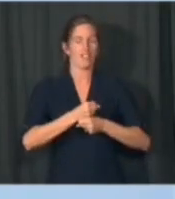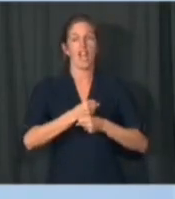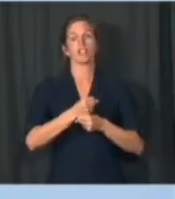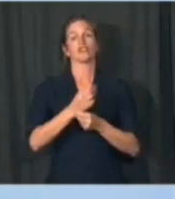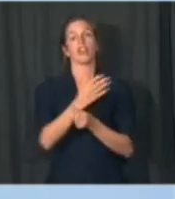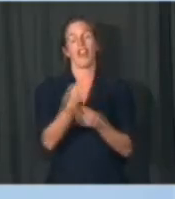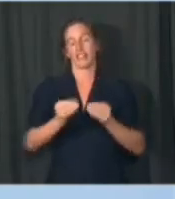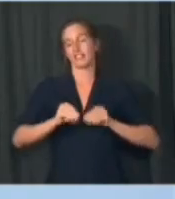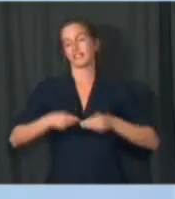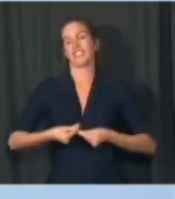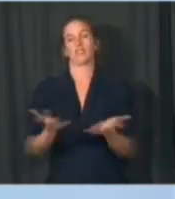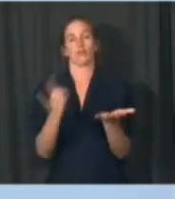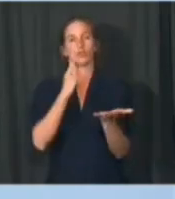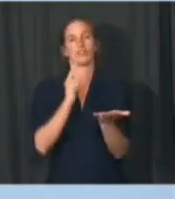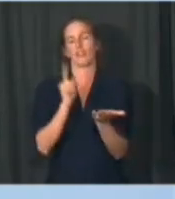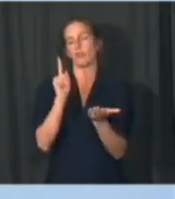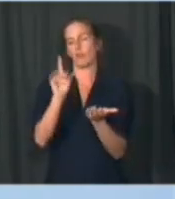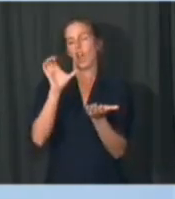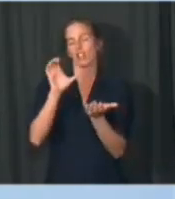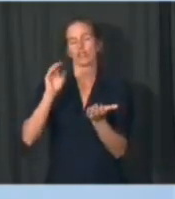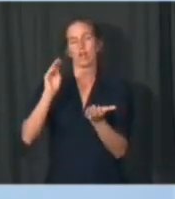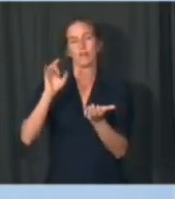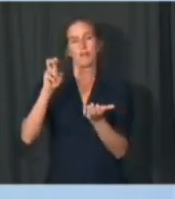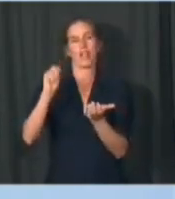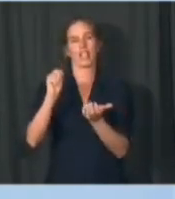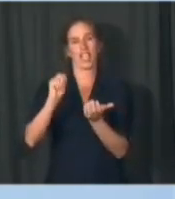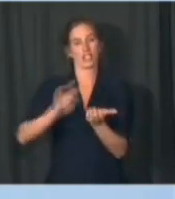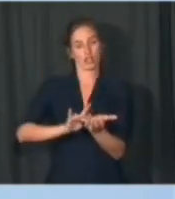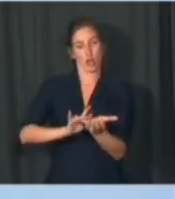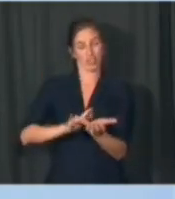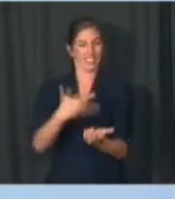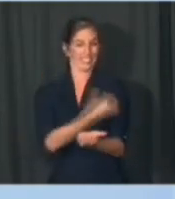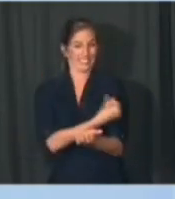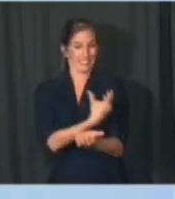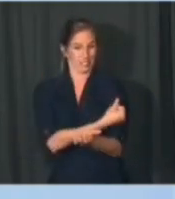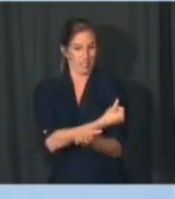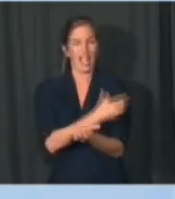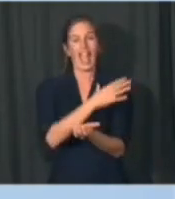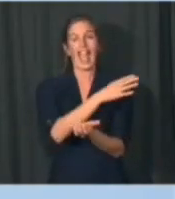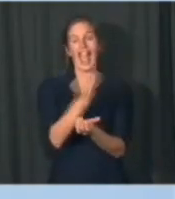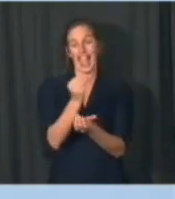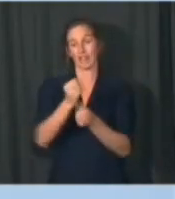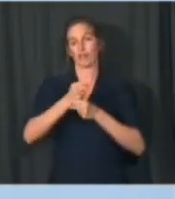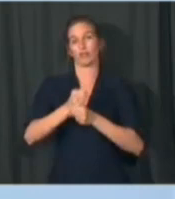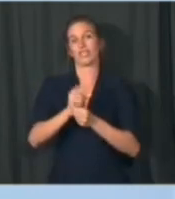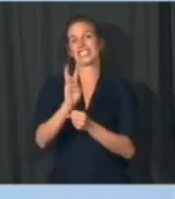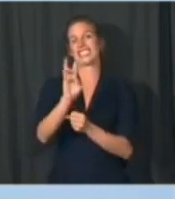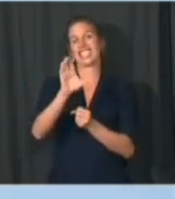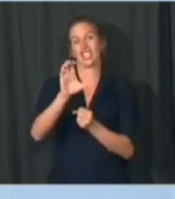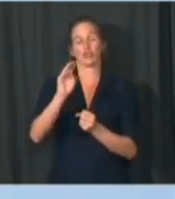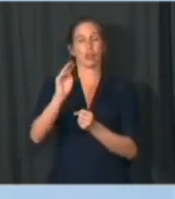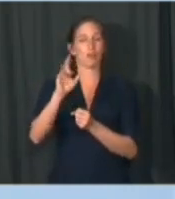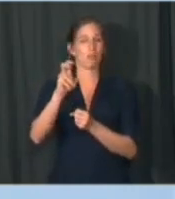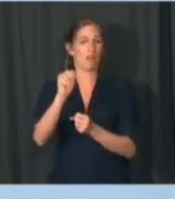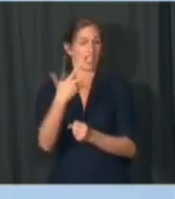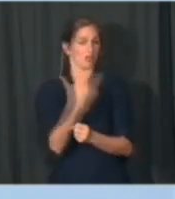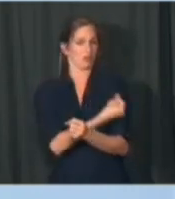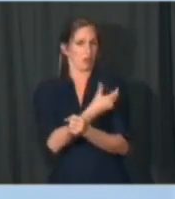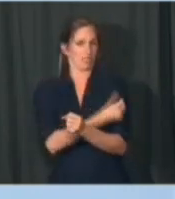doses, with the option to purchase a total of 600 million doses shortly thereafter. Our